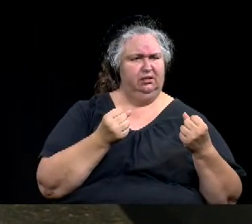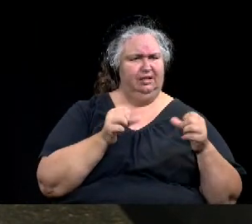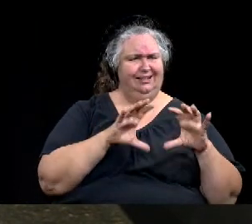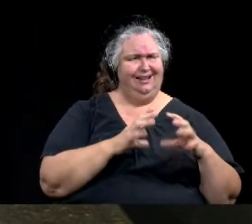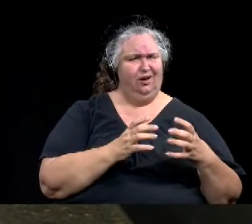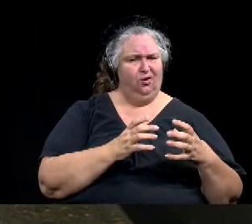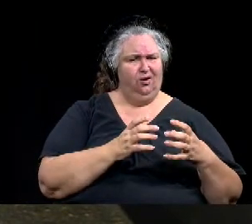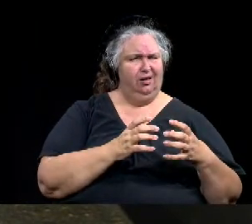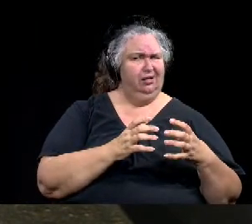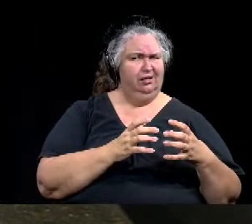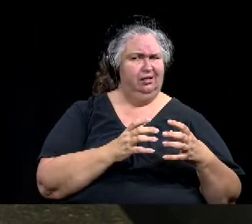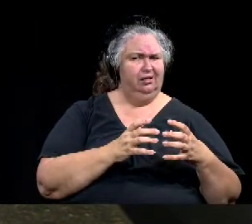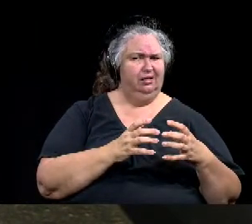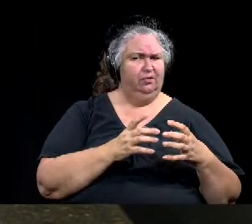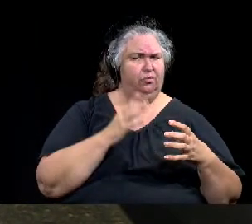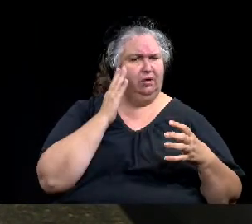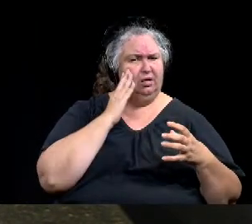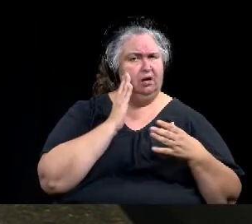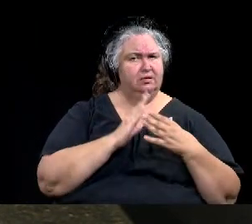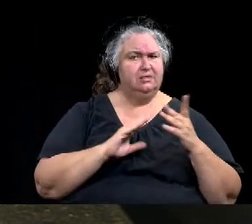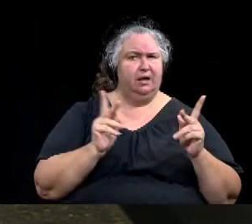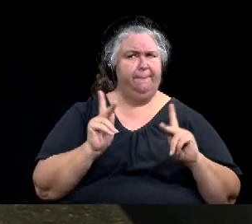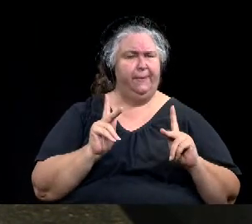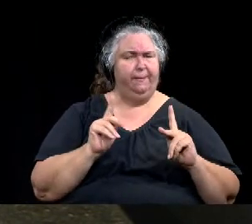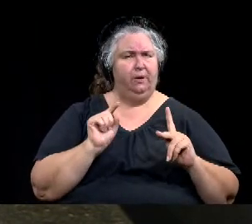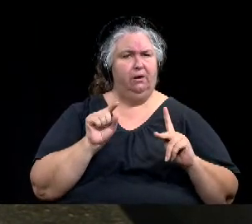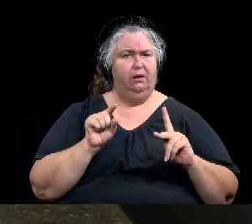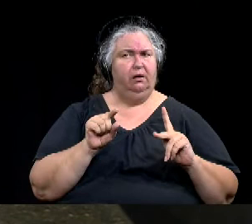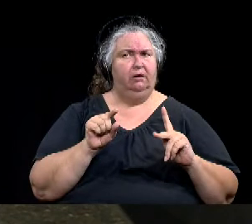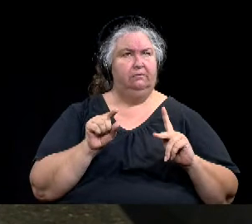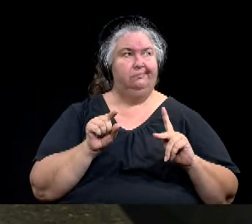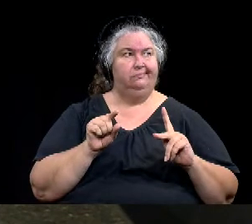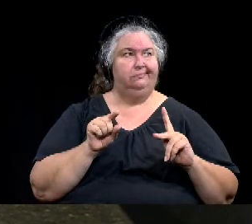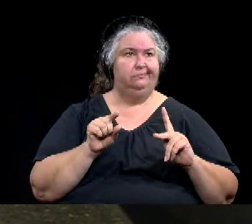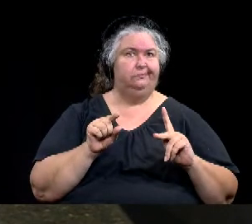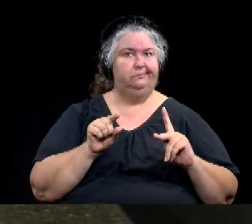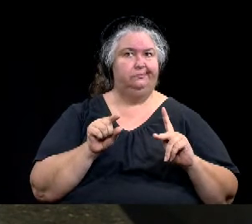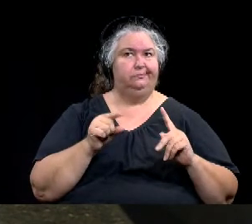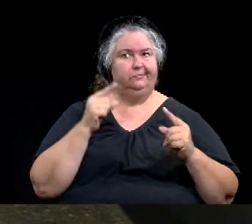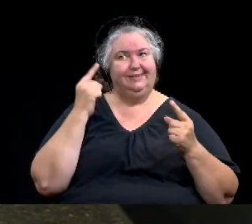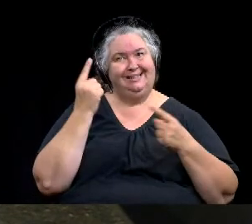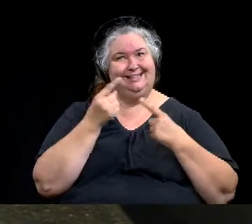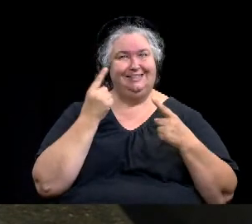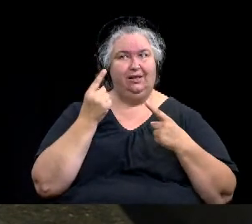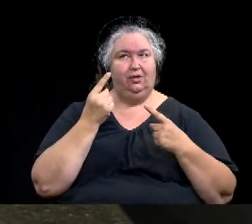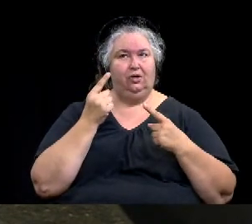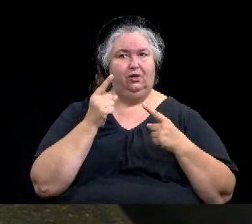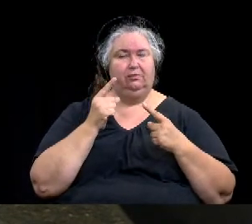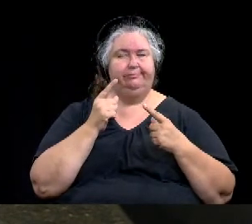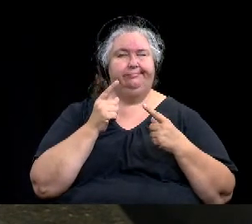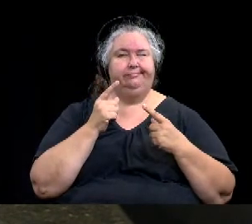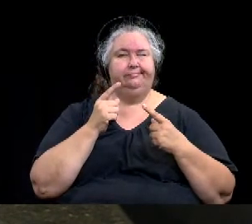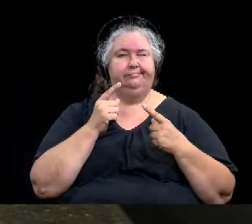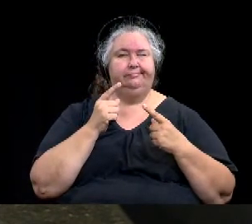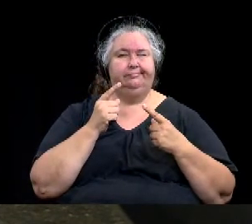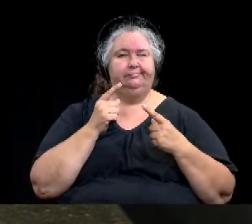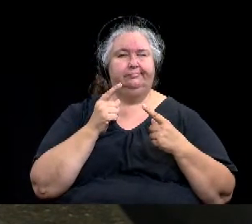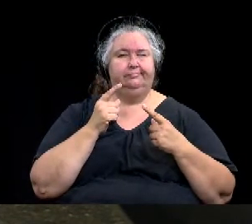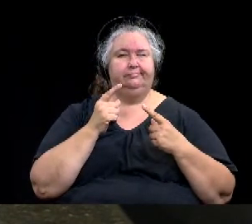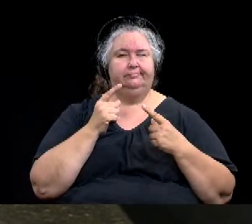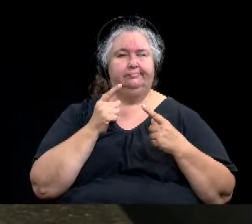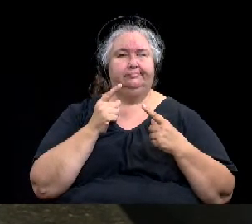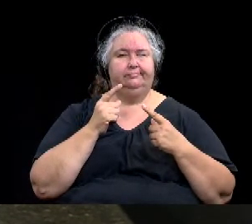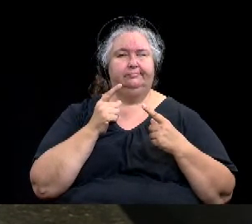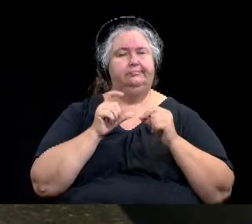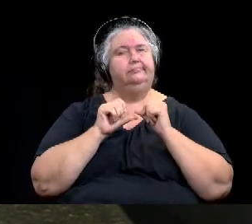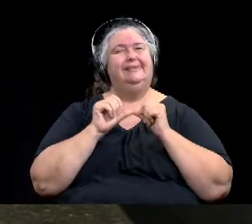category. And we know that there are some people who have, are considered quote unquote long haulers and are sick for quite a